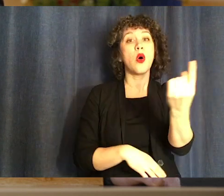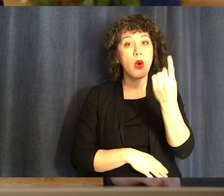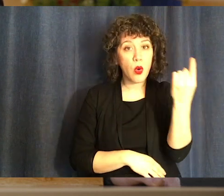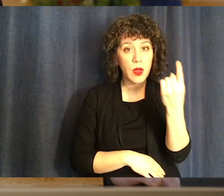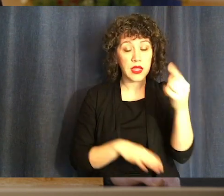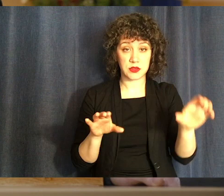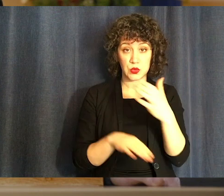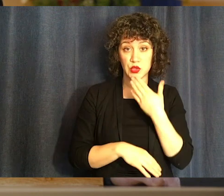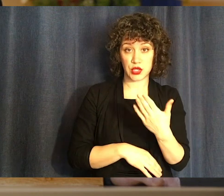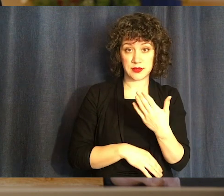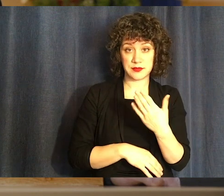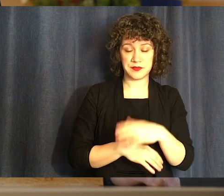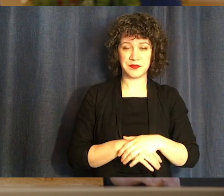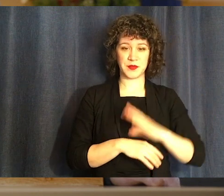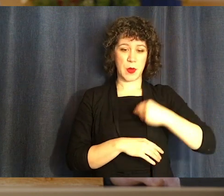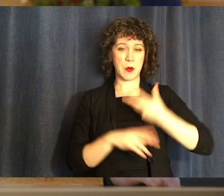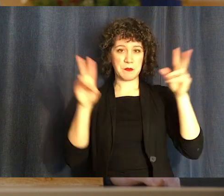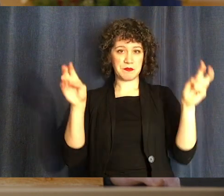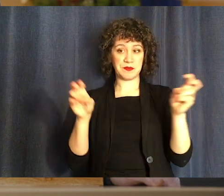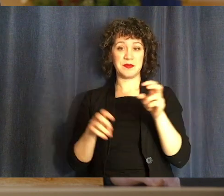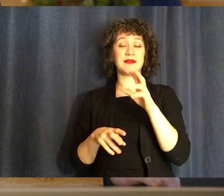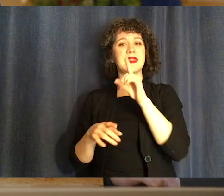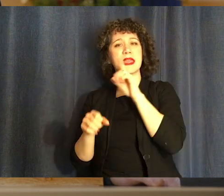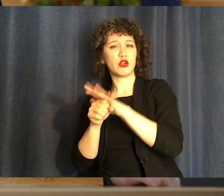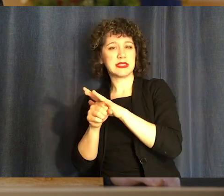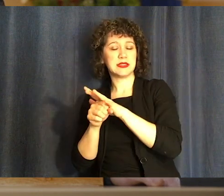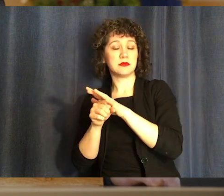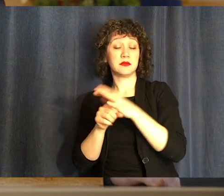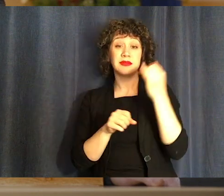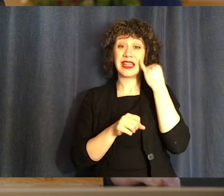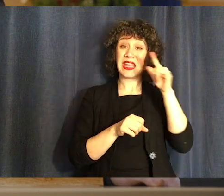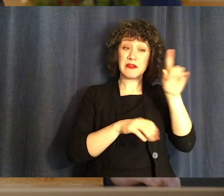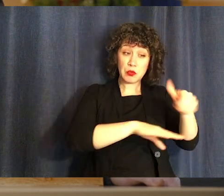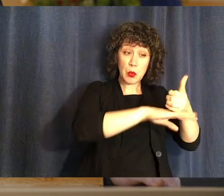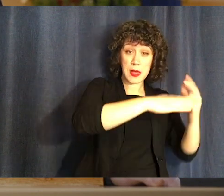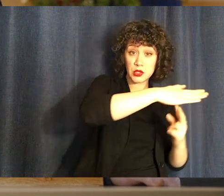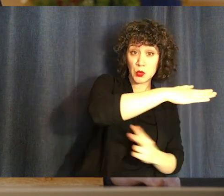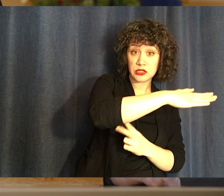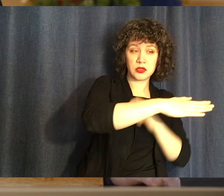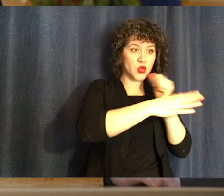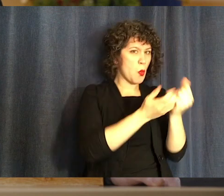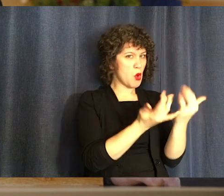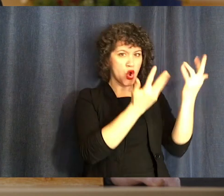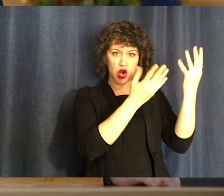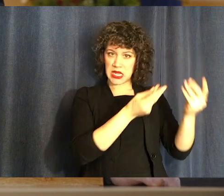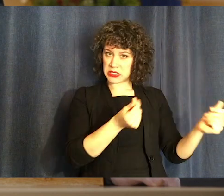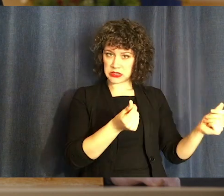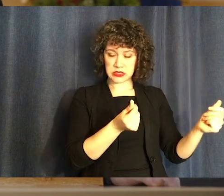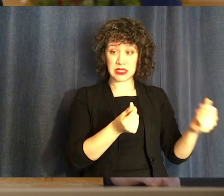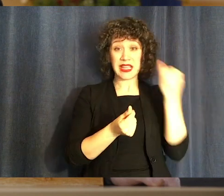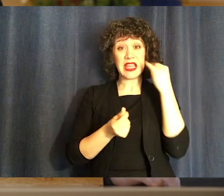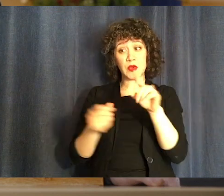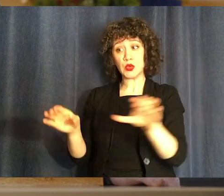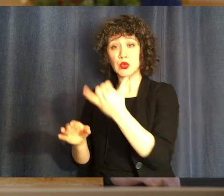Guaranteed. If you build a bridge, don't burn it. If you've done wrong, write it and learn from it. If